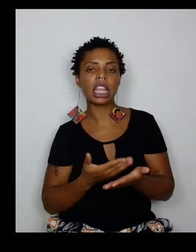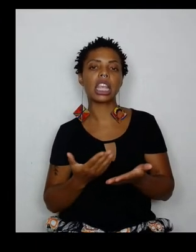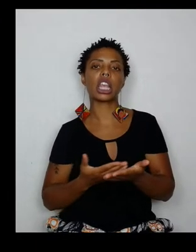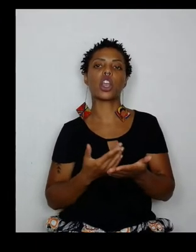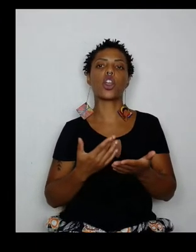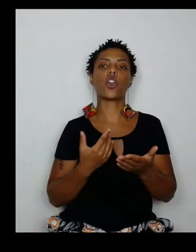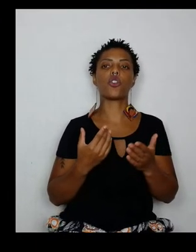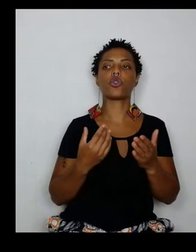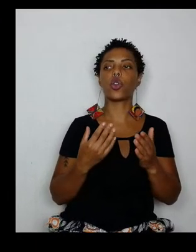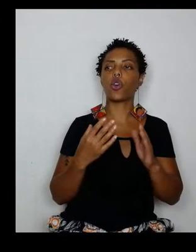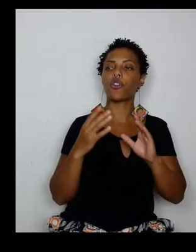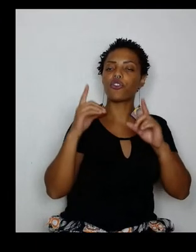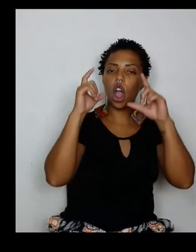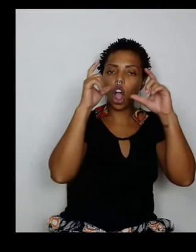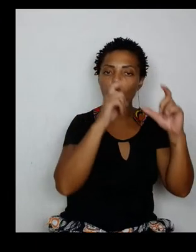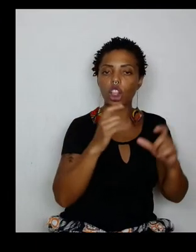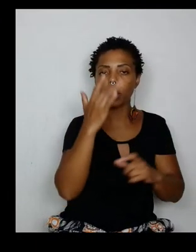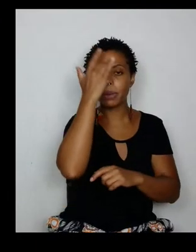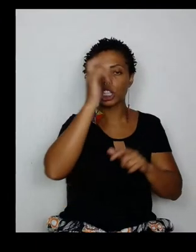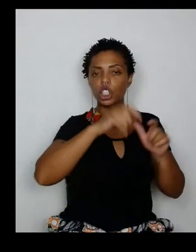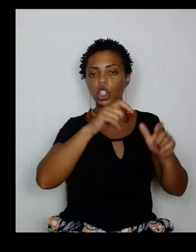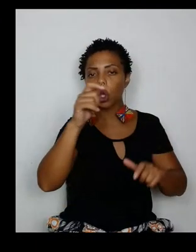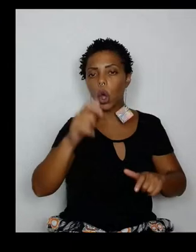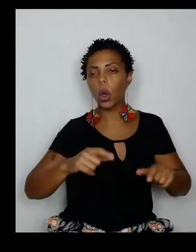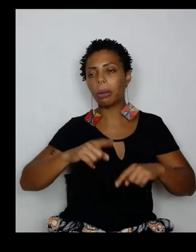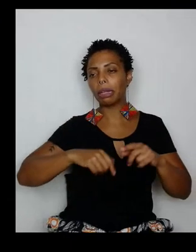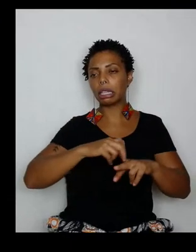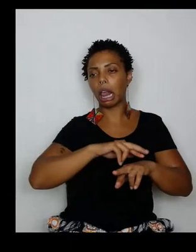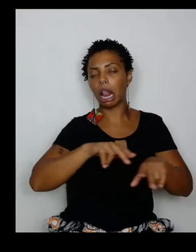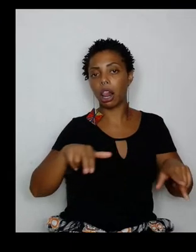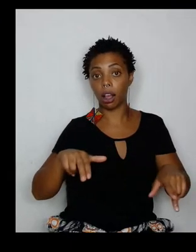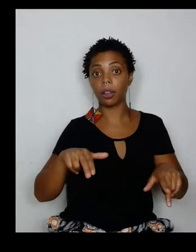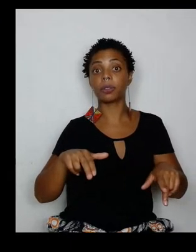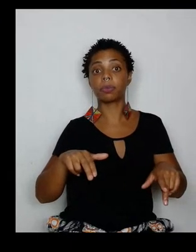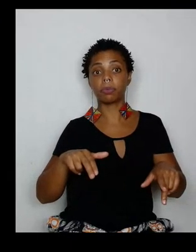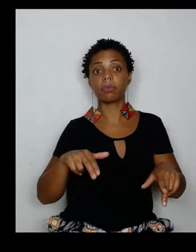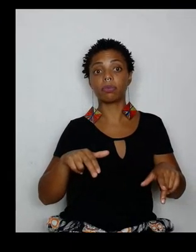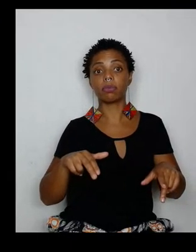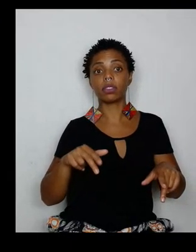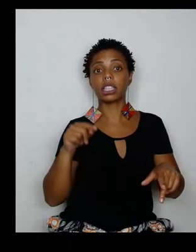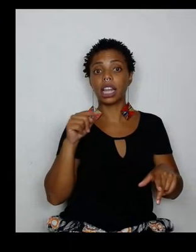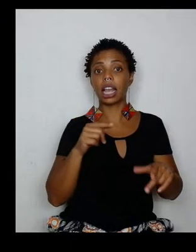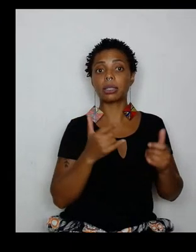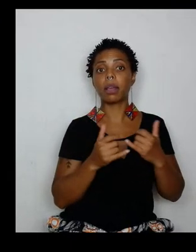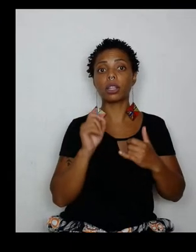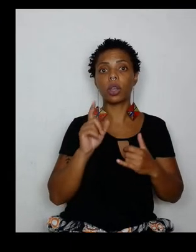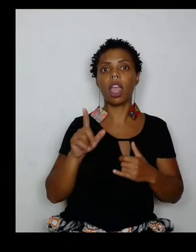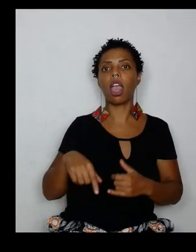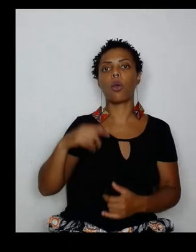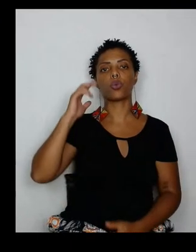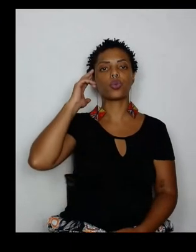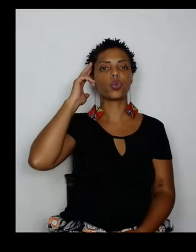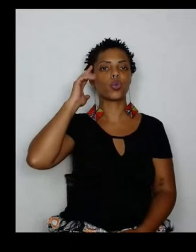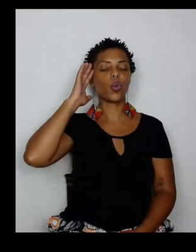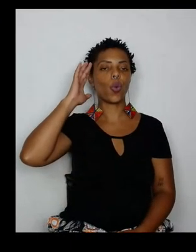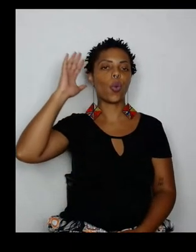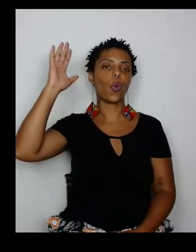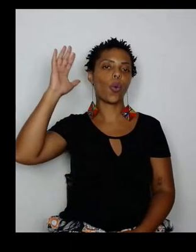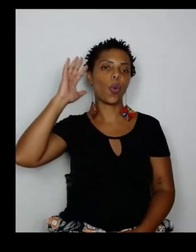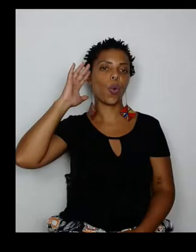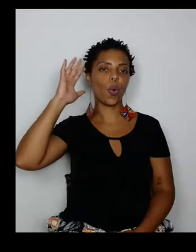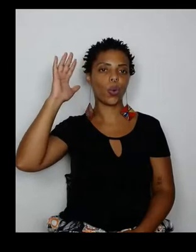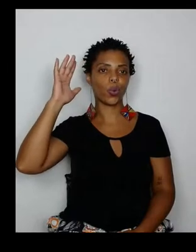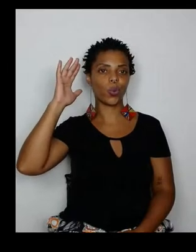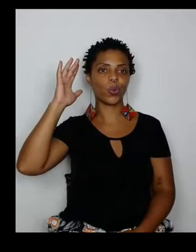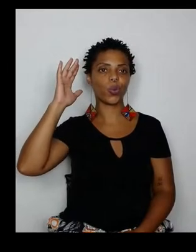engagement with that as a site is really a dream that is formulated and that comes from his situatedness